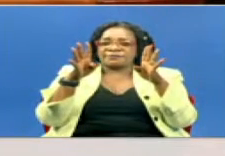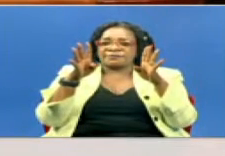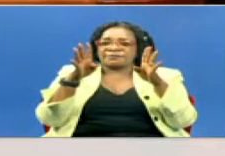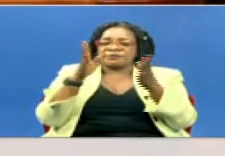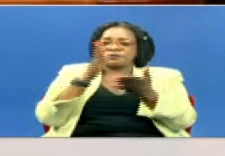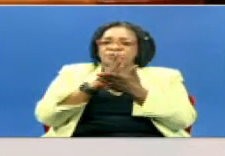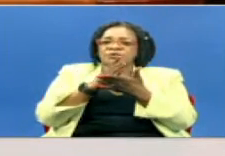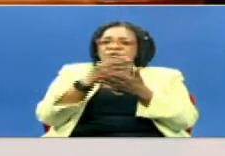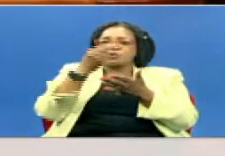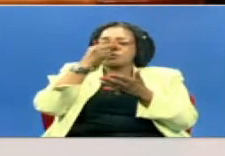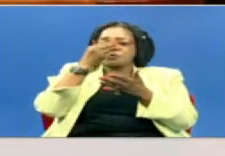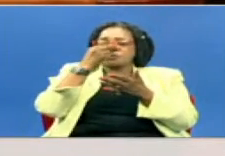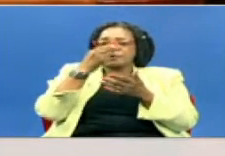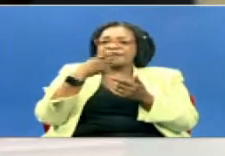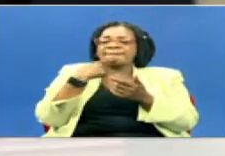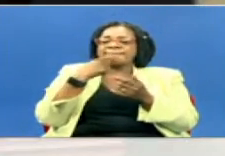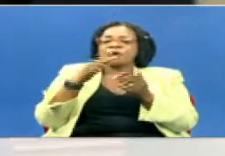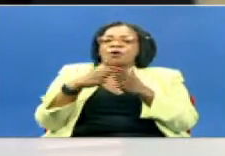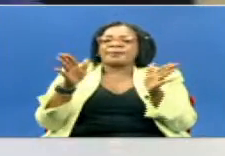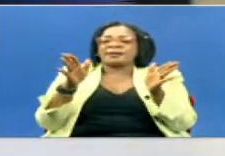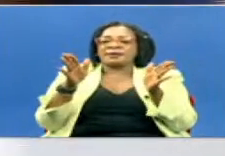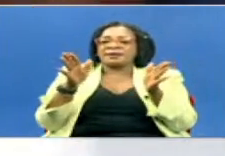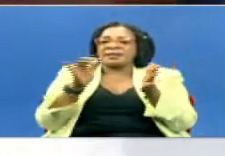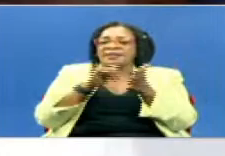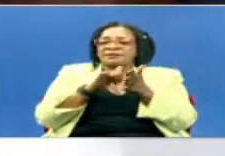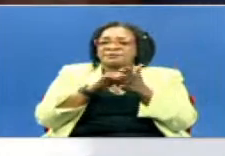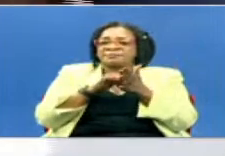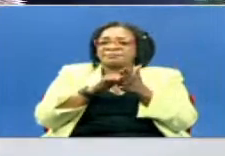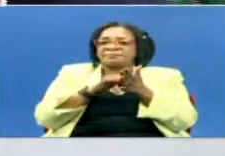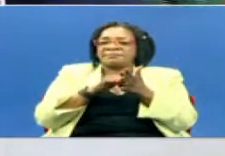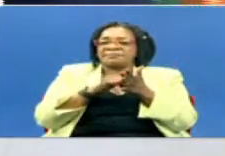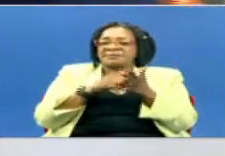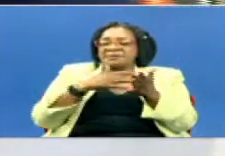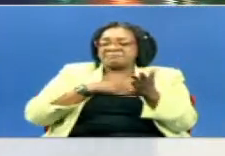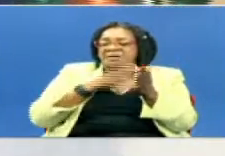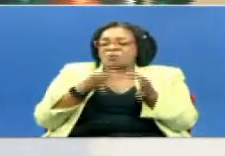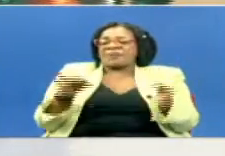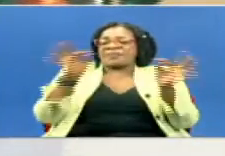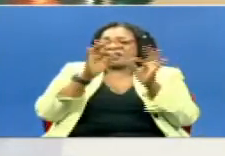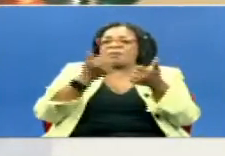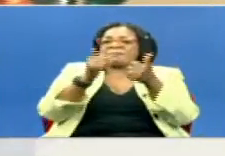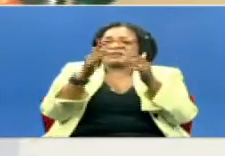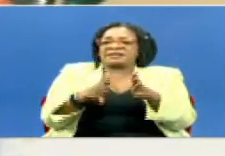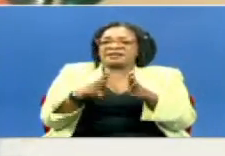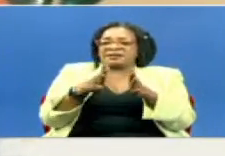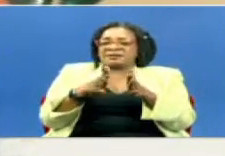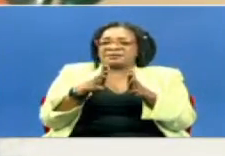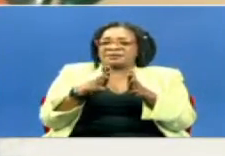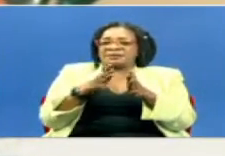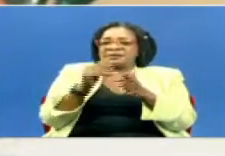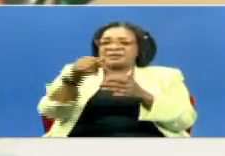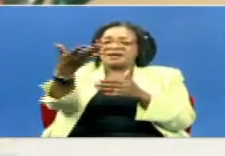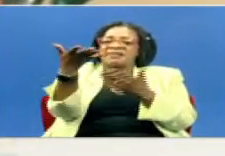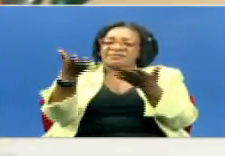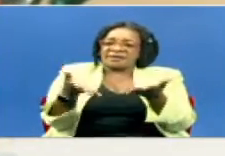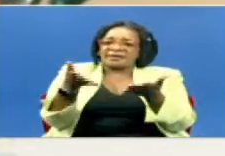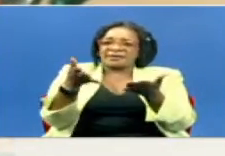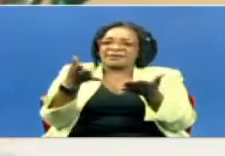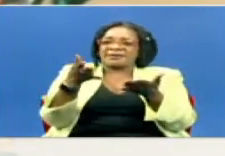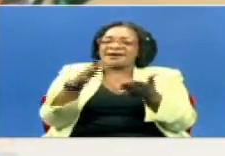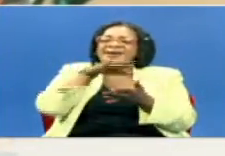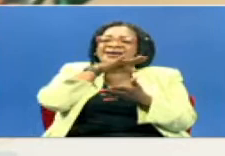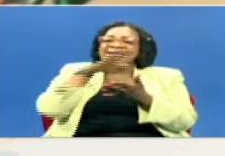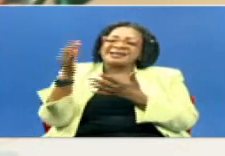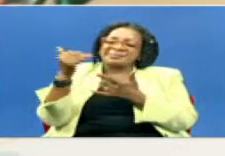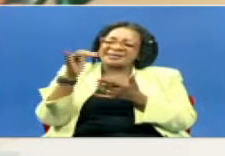Ruto put it openly that my worthy competitor is in the audience. Raila expected that to happen, so he was not